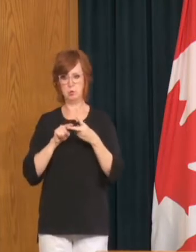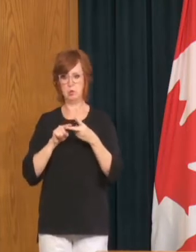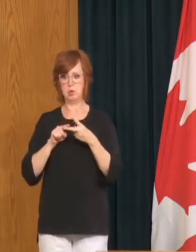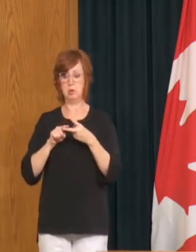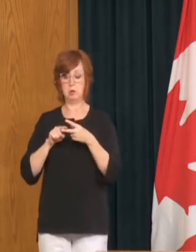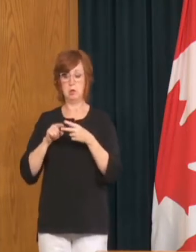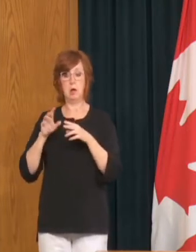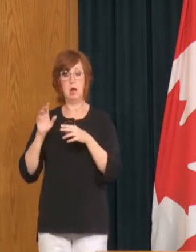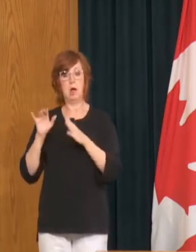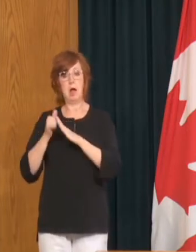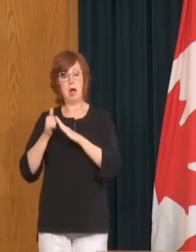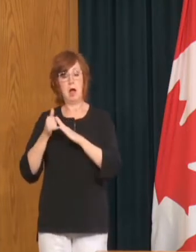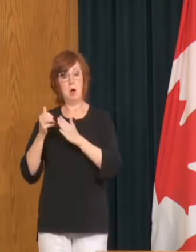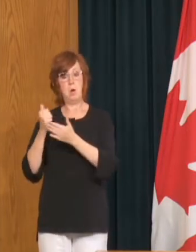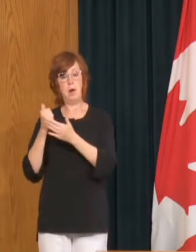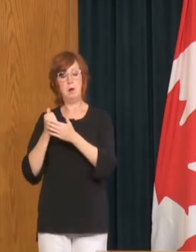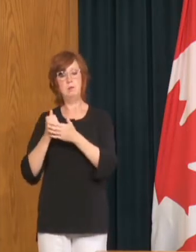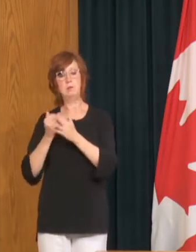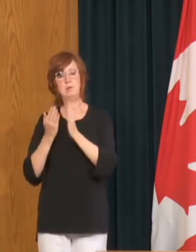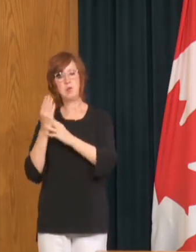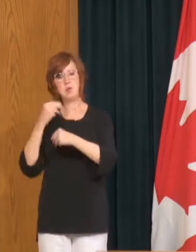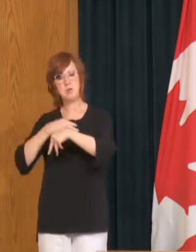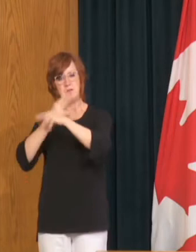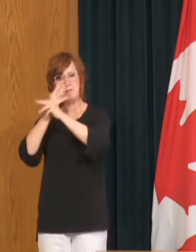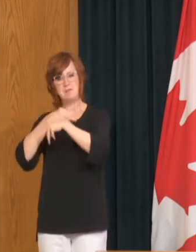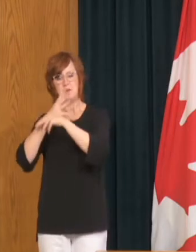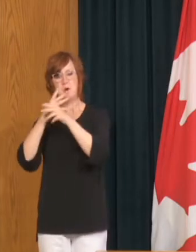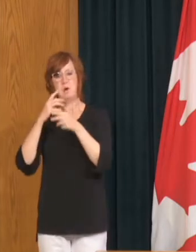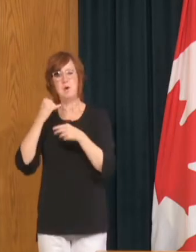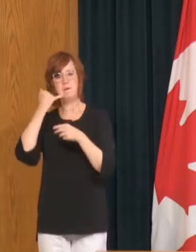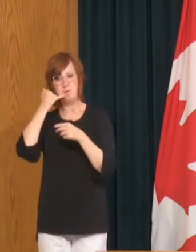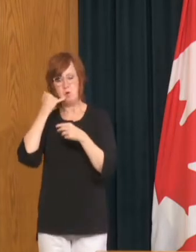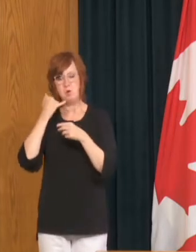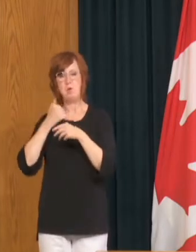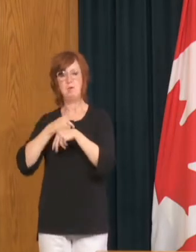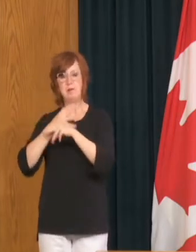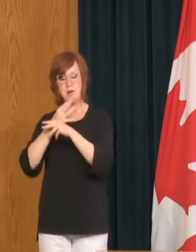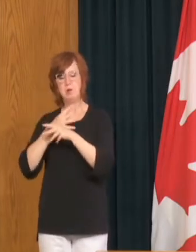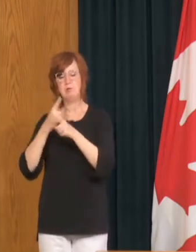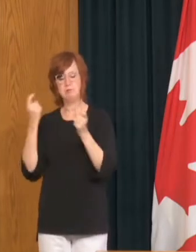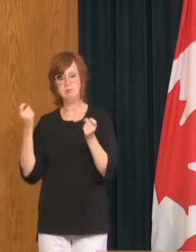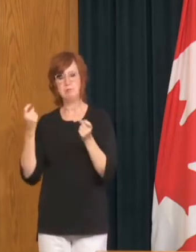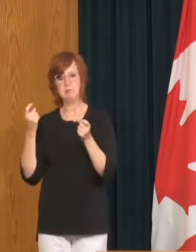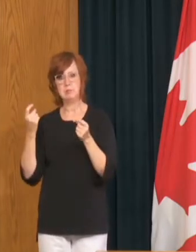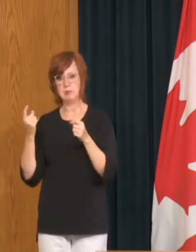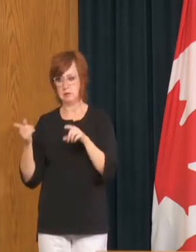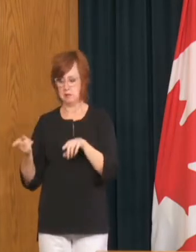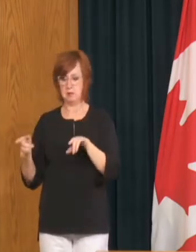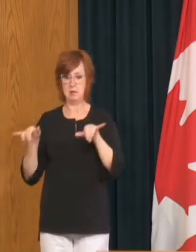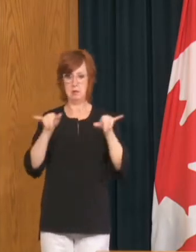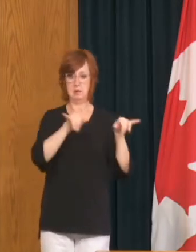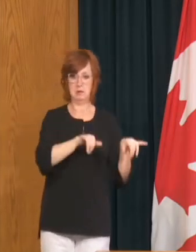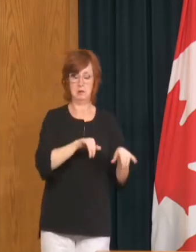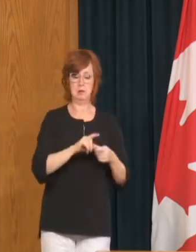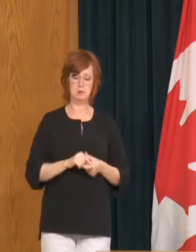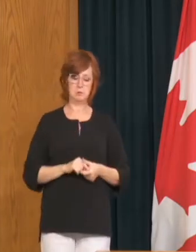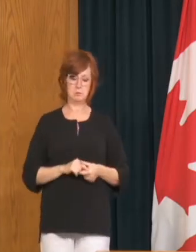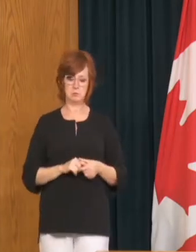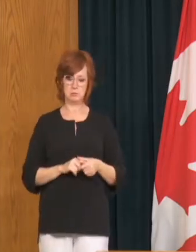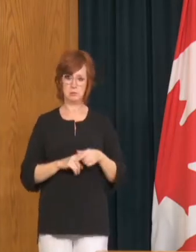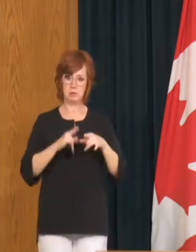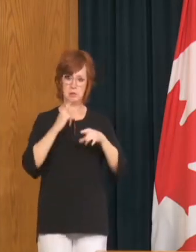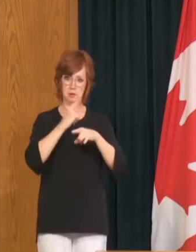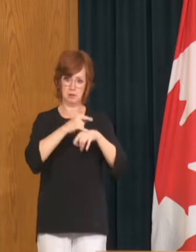allowed online where that was appropriate, and then there was a fine balance between obviously allowing